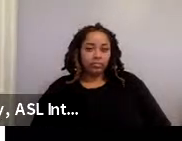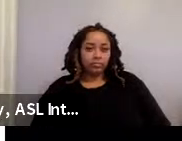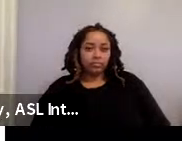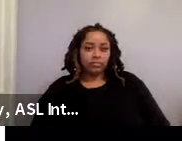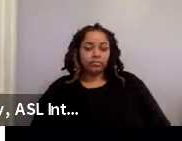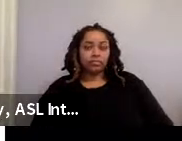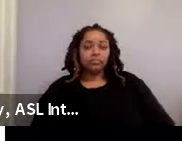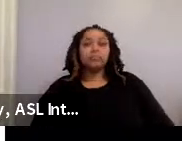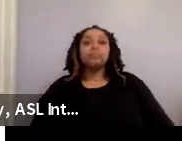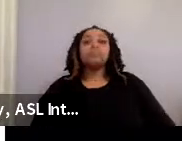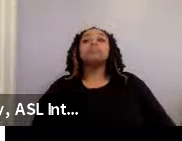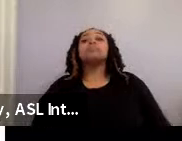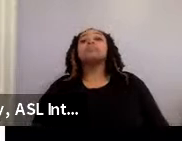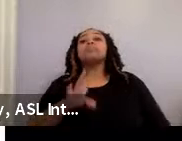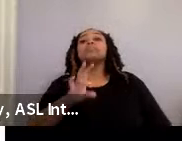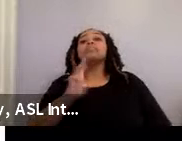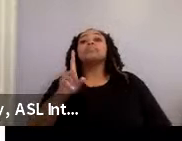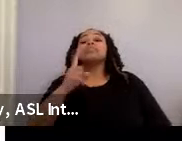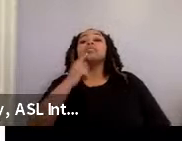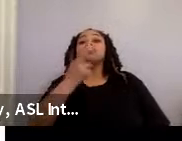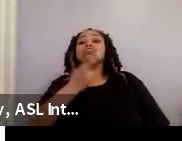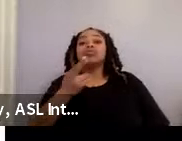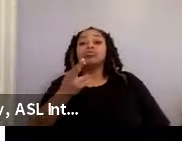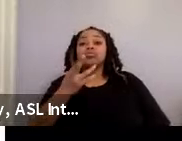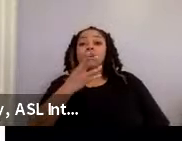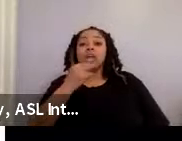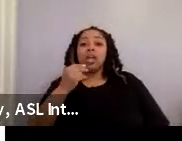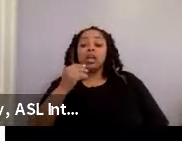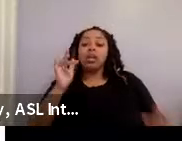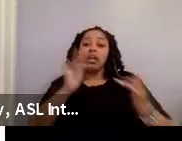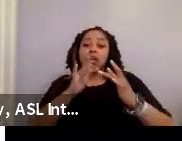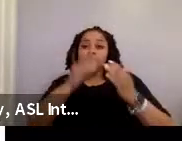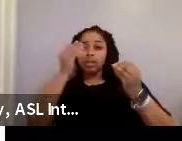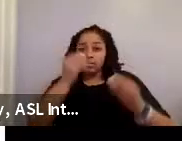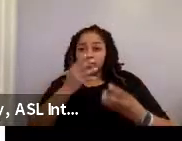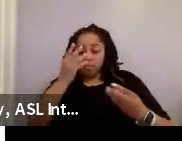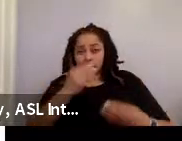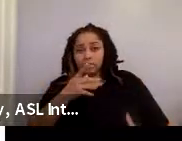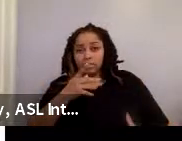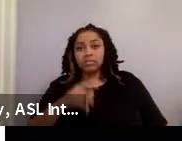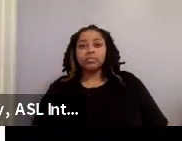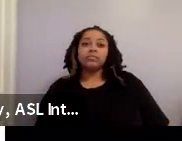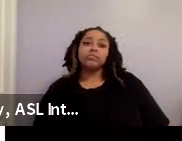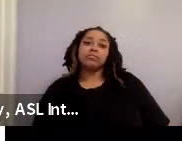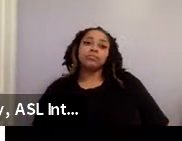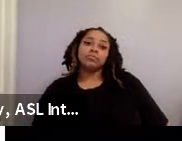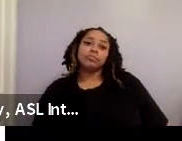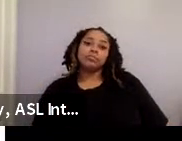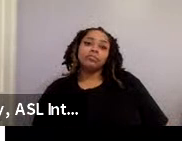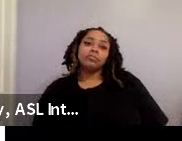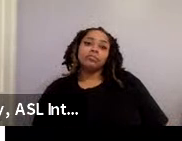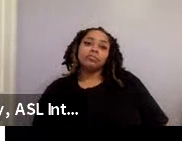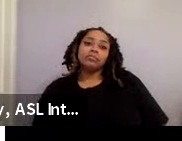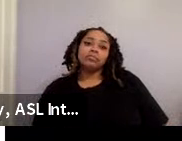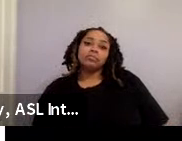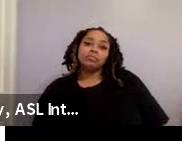Slide 71 is resources and contact information. Next slide.